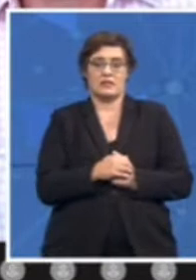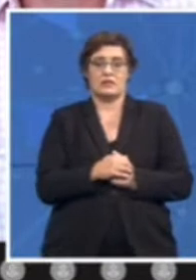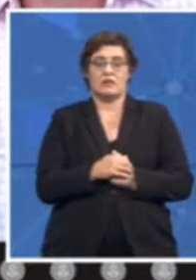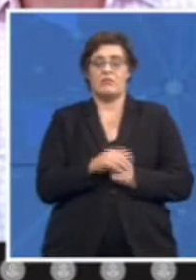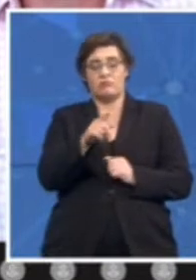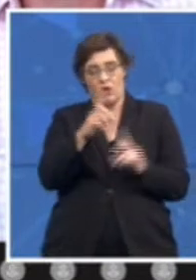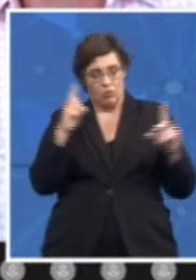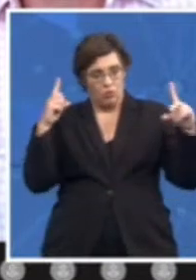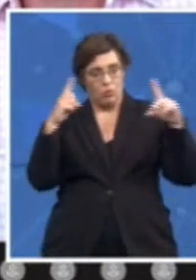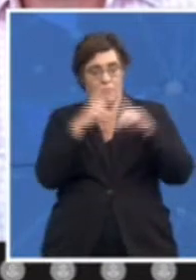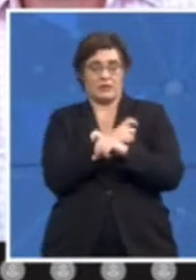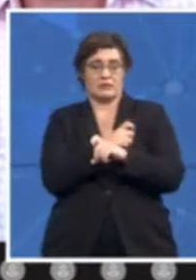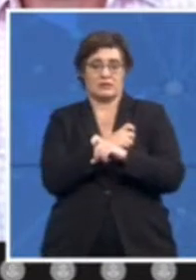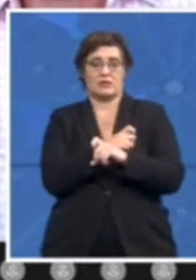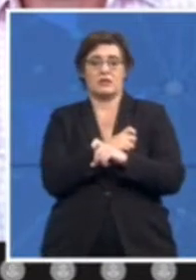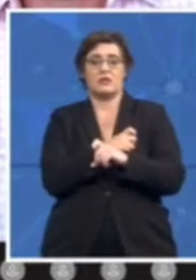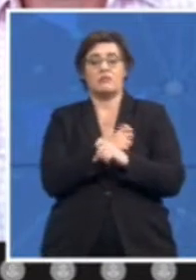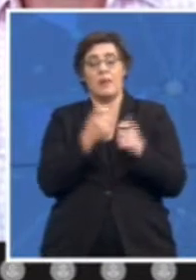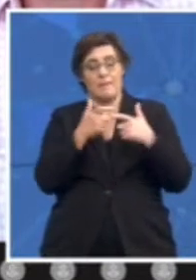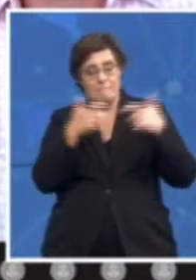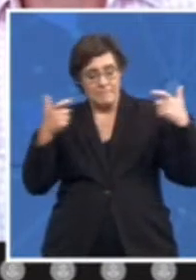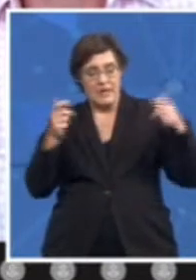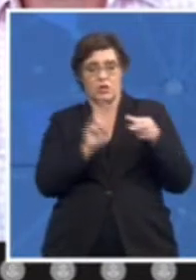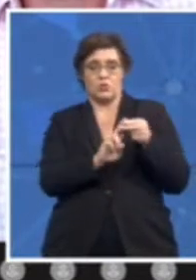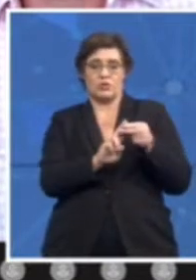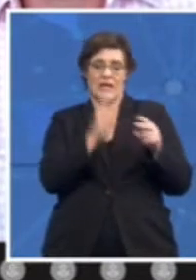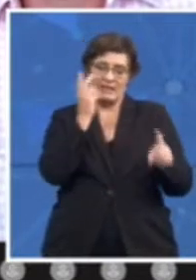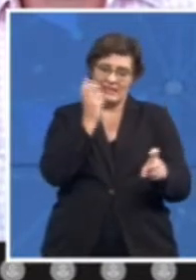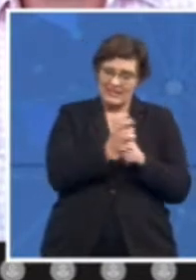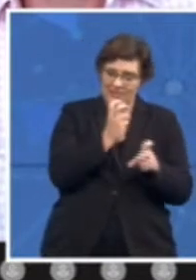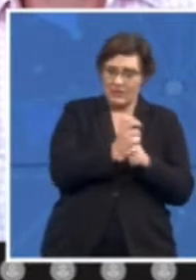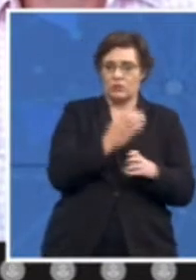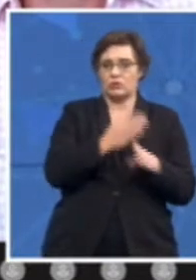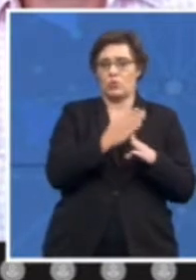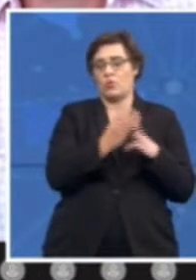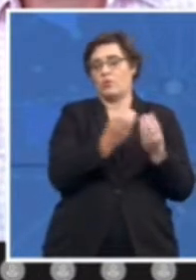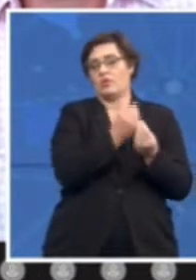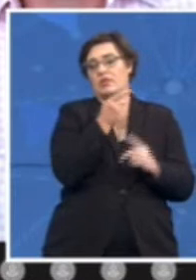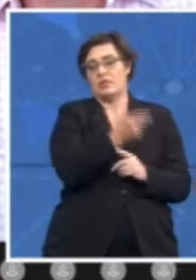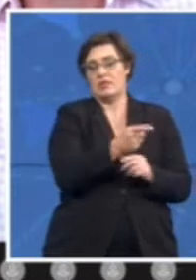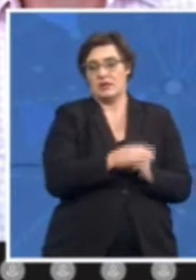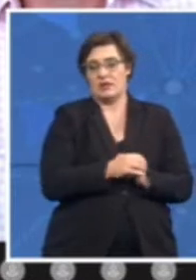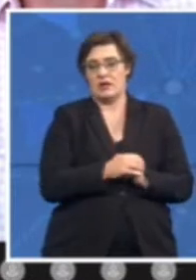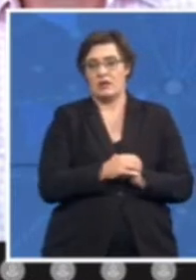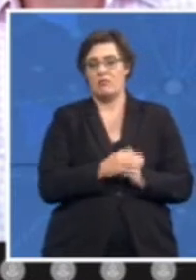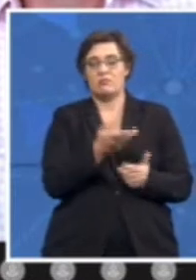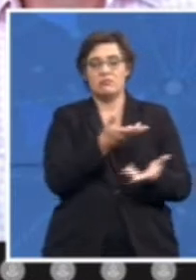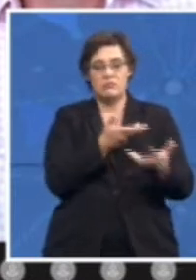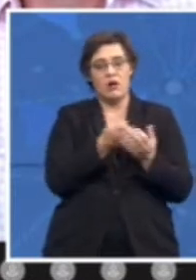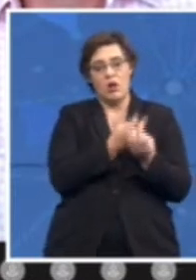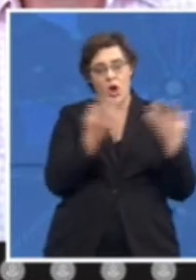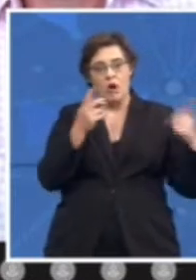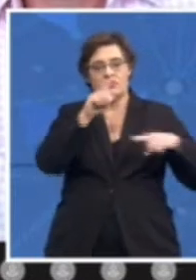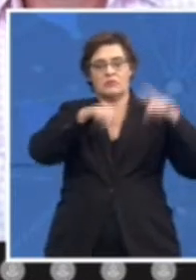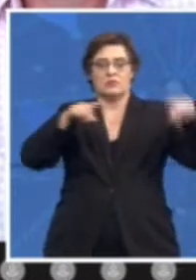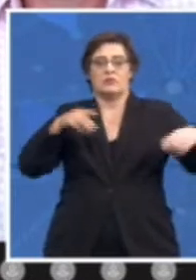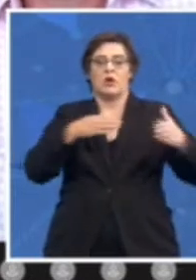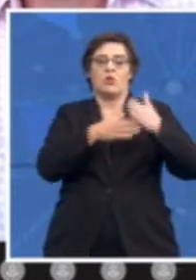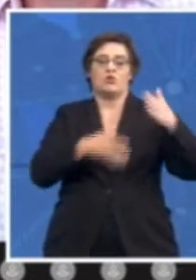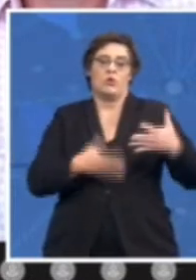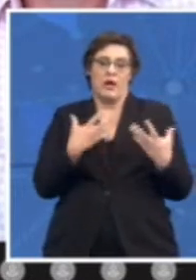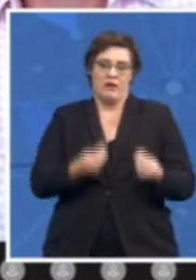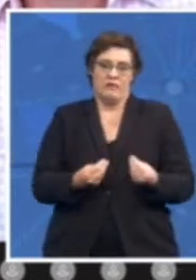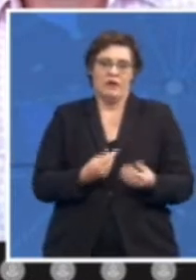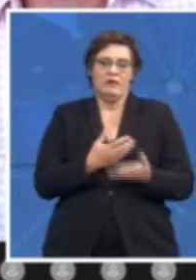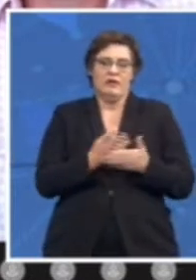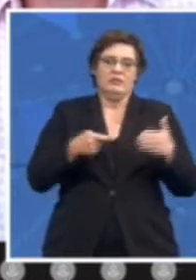units, difficult to operate. And we've spoken a lot about various constraints that we have in terms of procurement and so forth, but